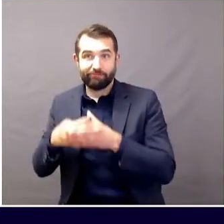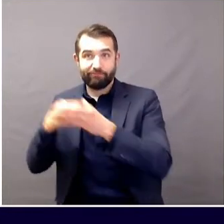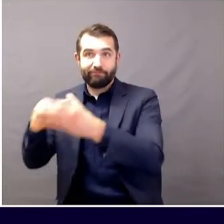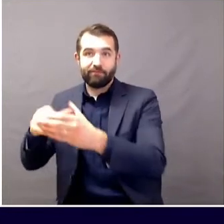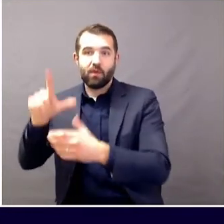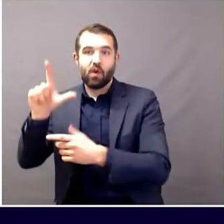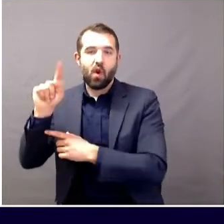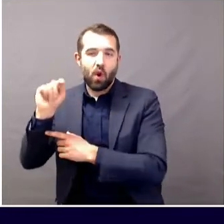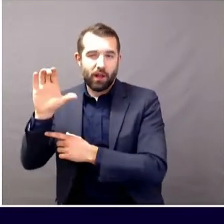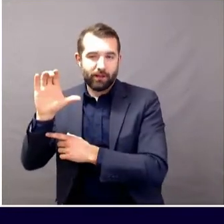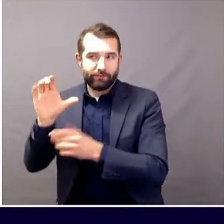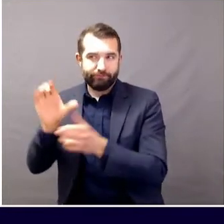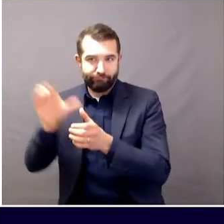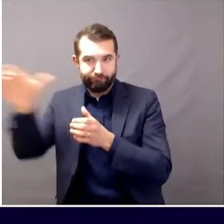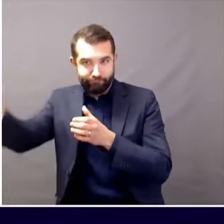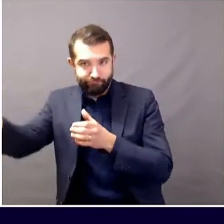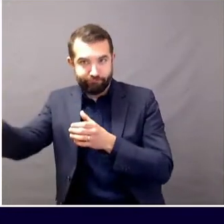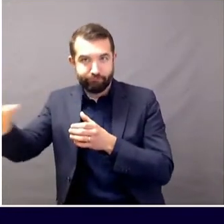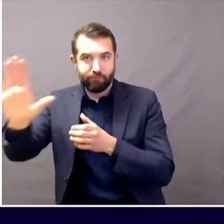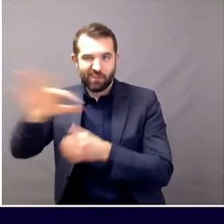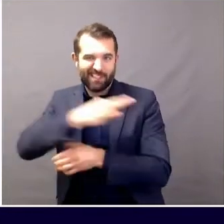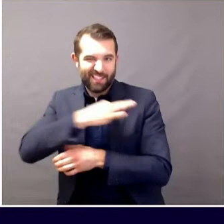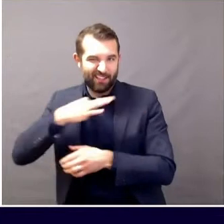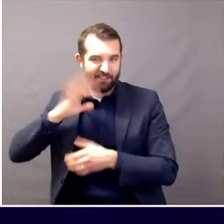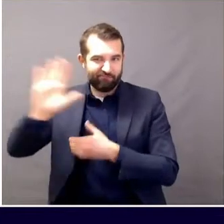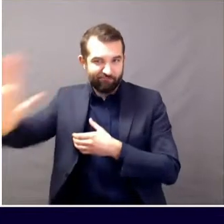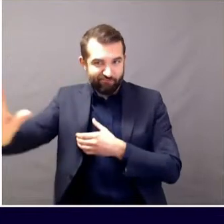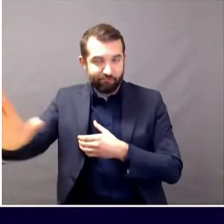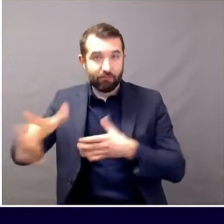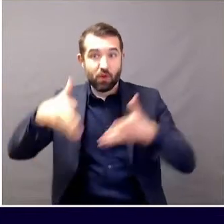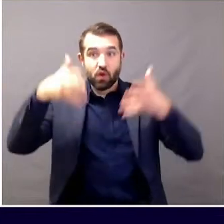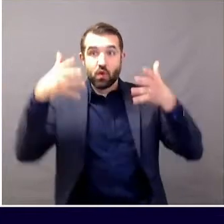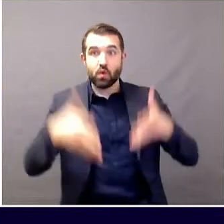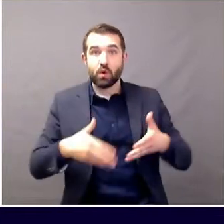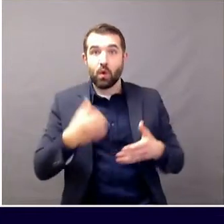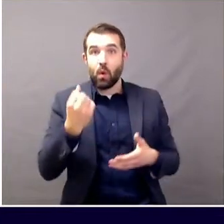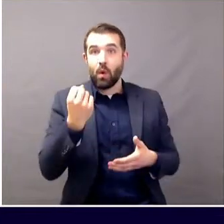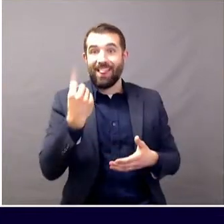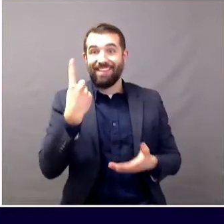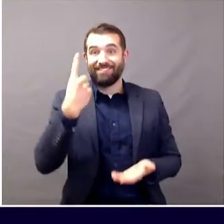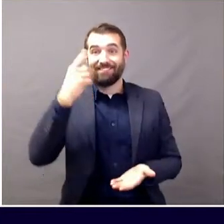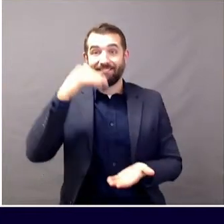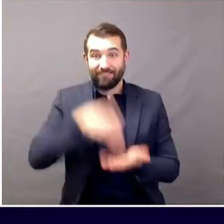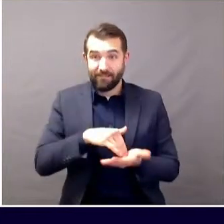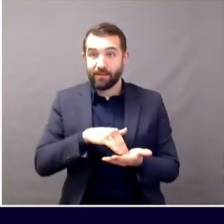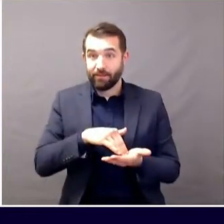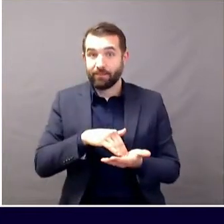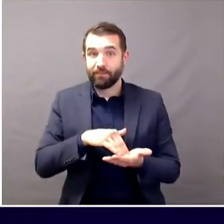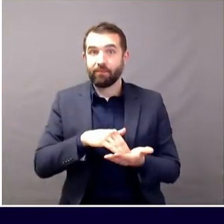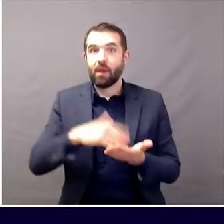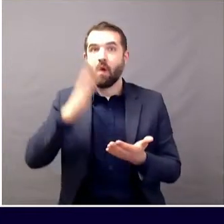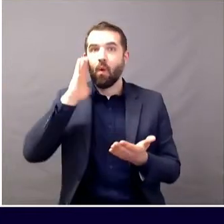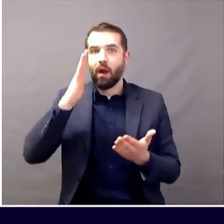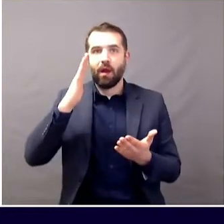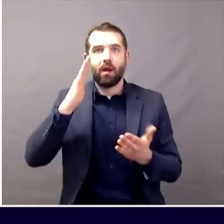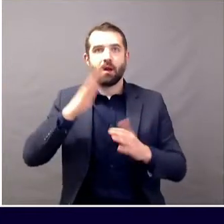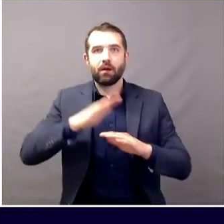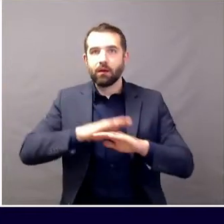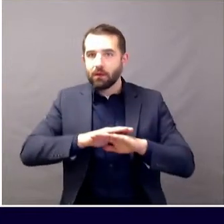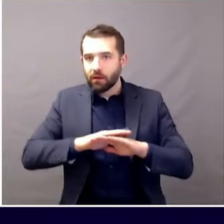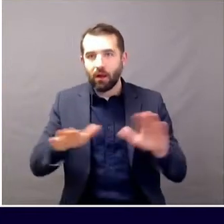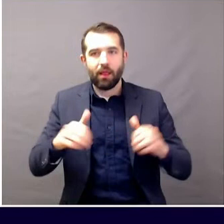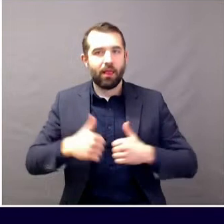who provide care for them. And the other approximately 11,000 will go to non-long-term care facilities,